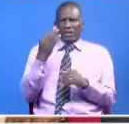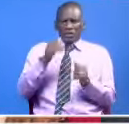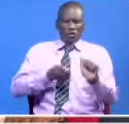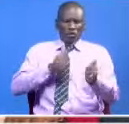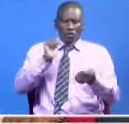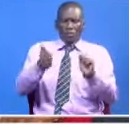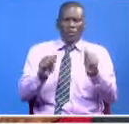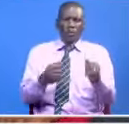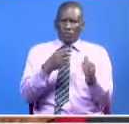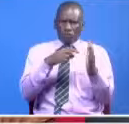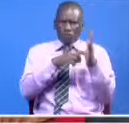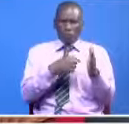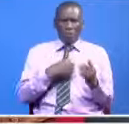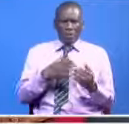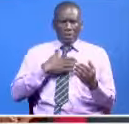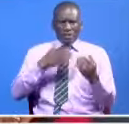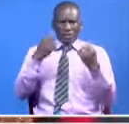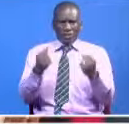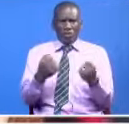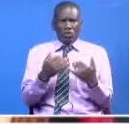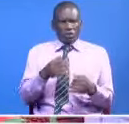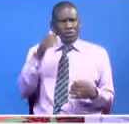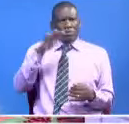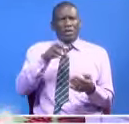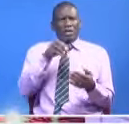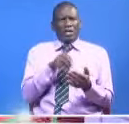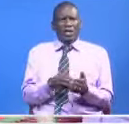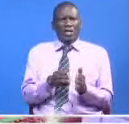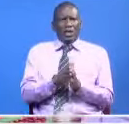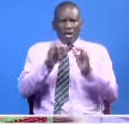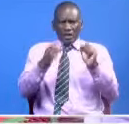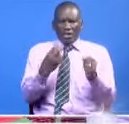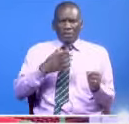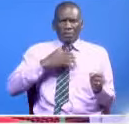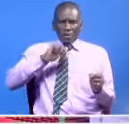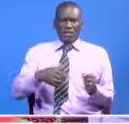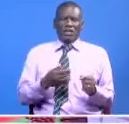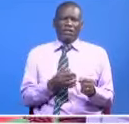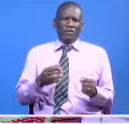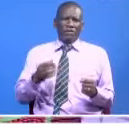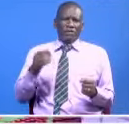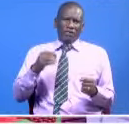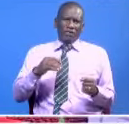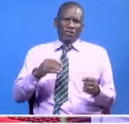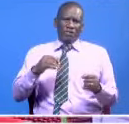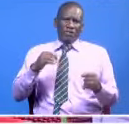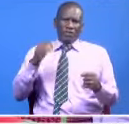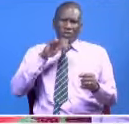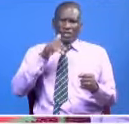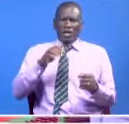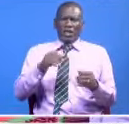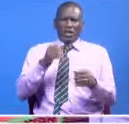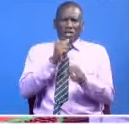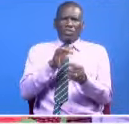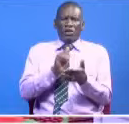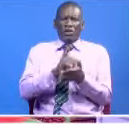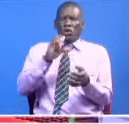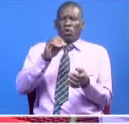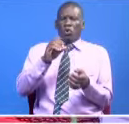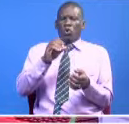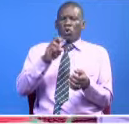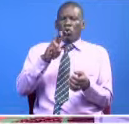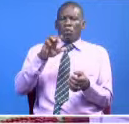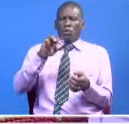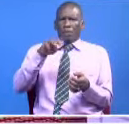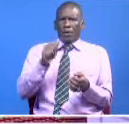that my strength at the end is coming back, and I could see myself closing in. I did that to Coleman, I did that to Hughes and